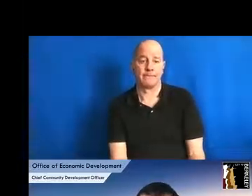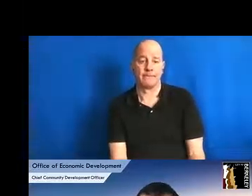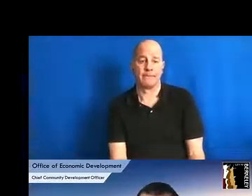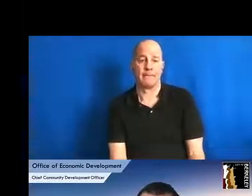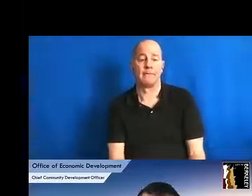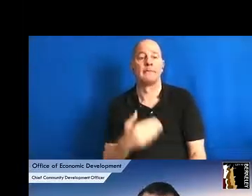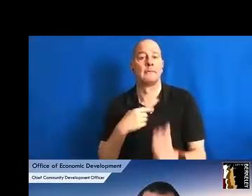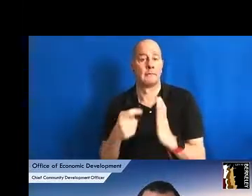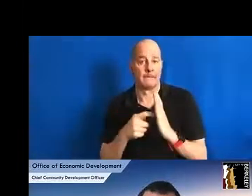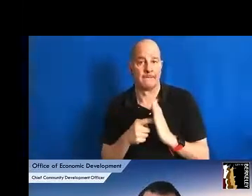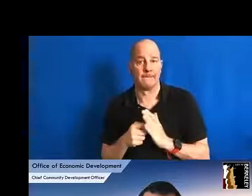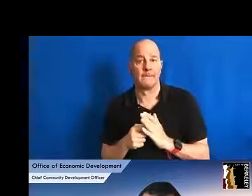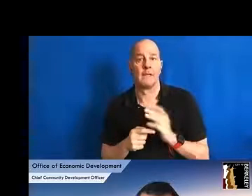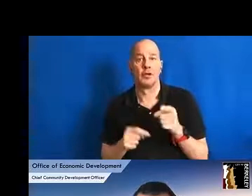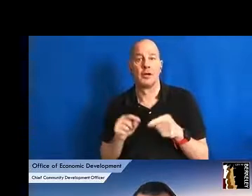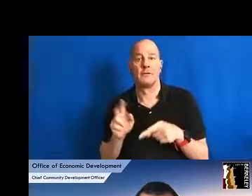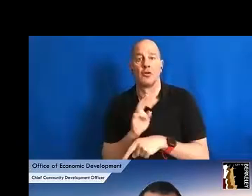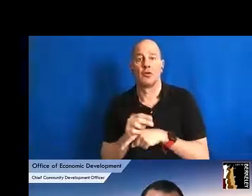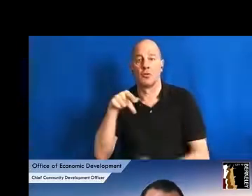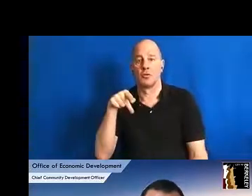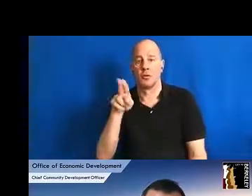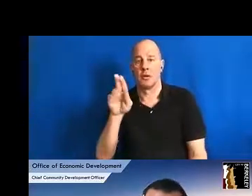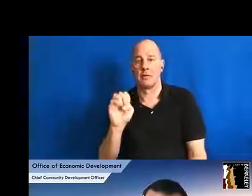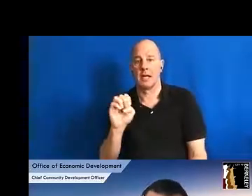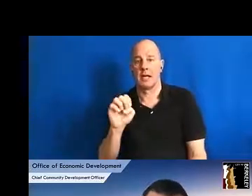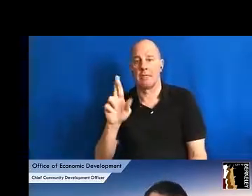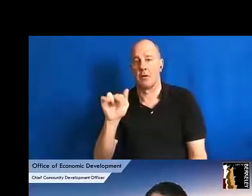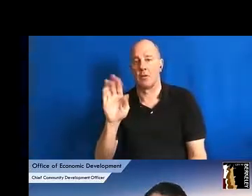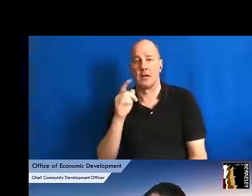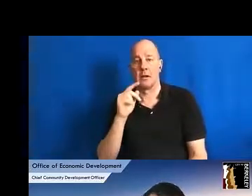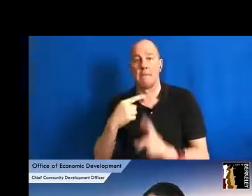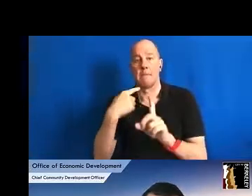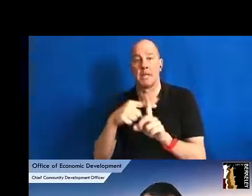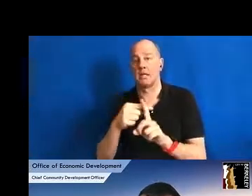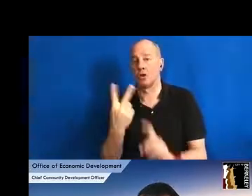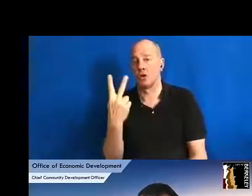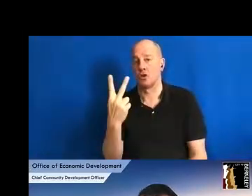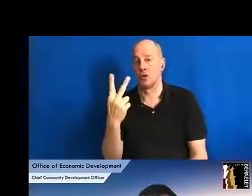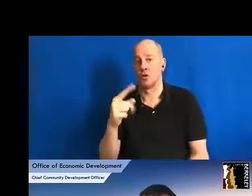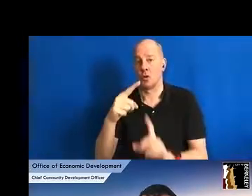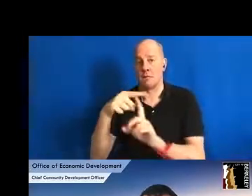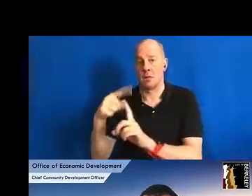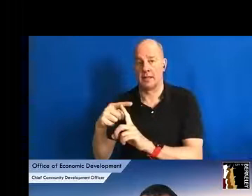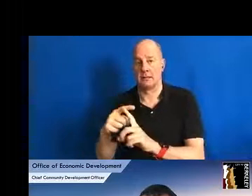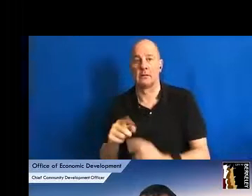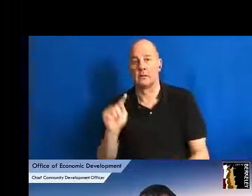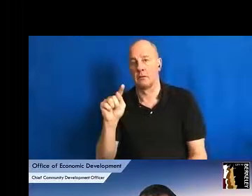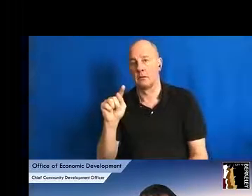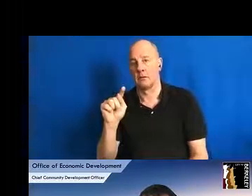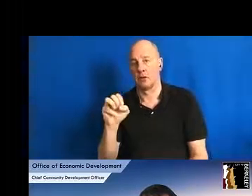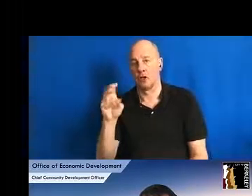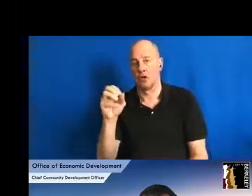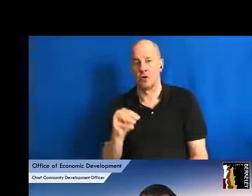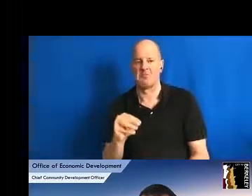use what the current prime rate is plus 2 points as our interest rates. Usually the terms are between 5 and 7 years.